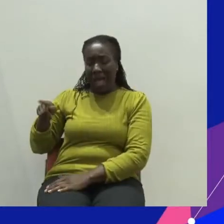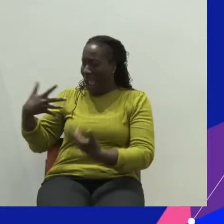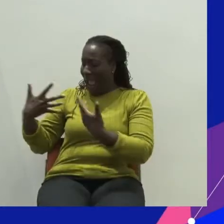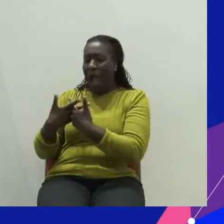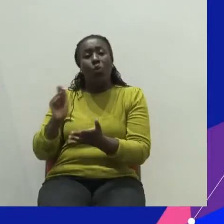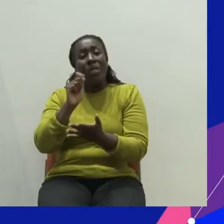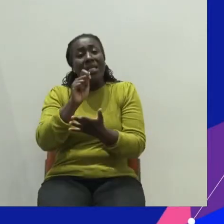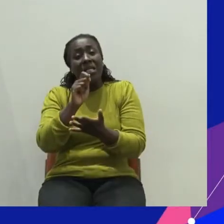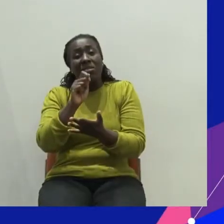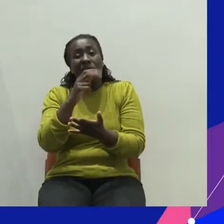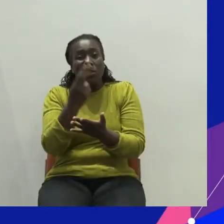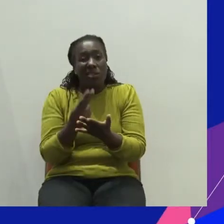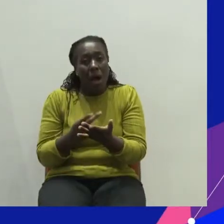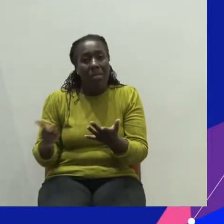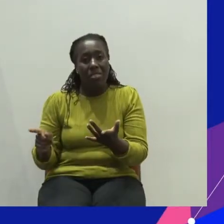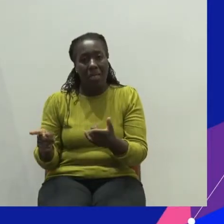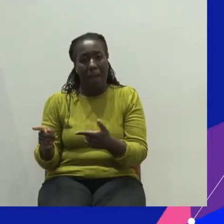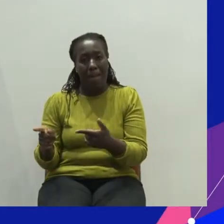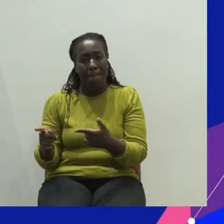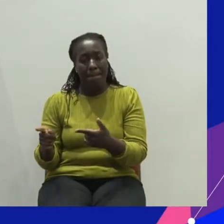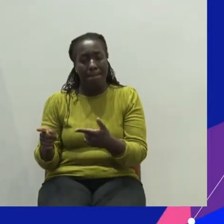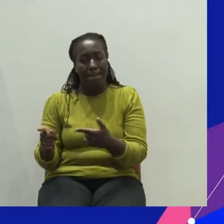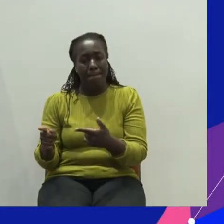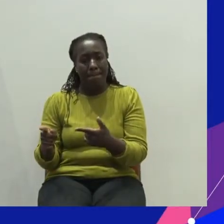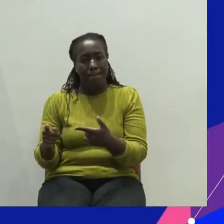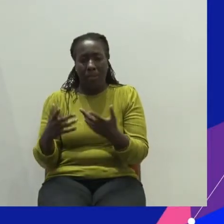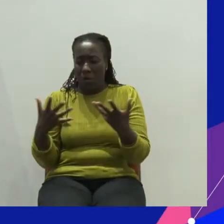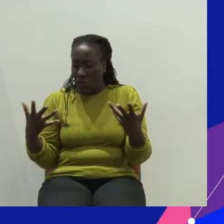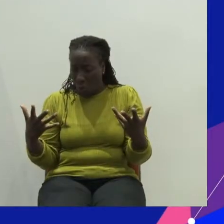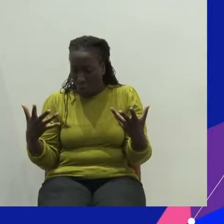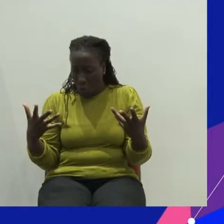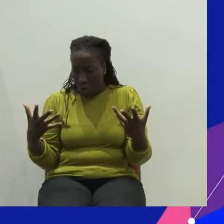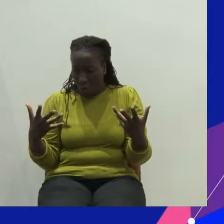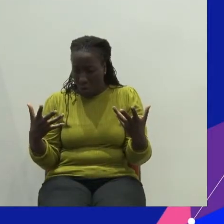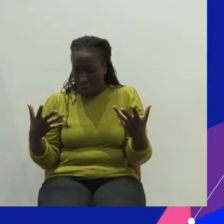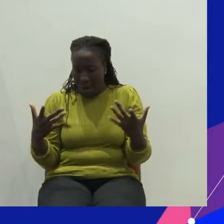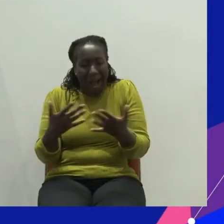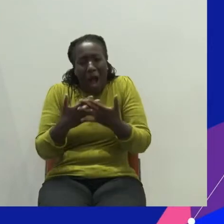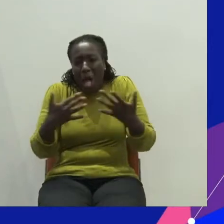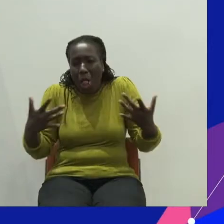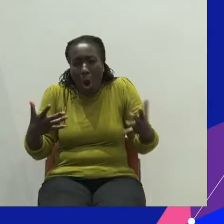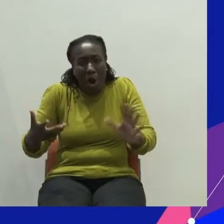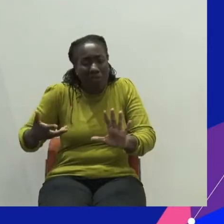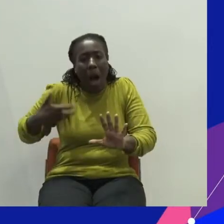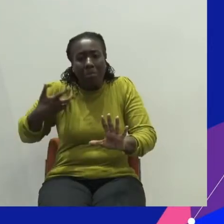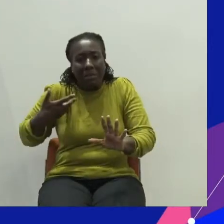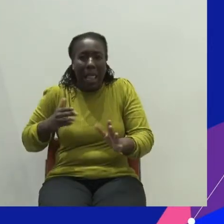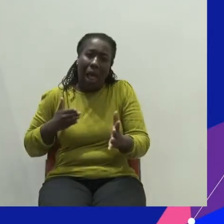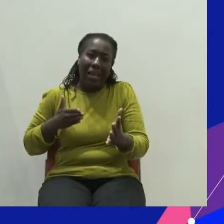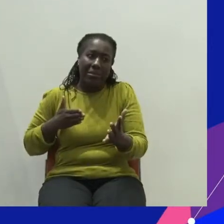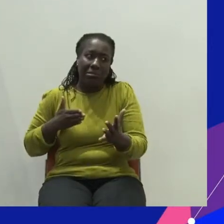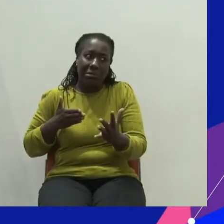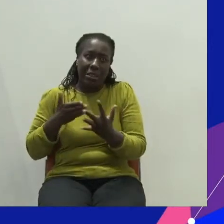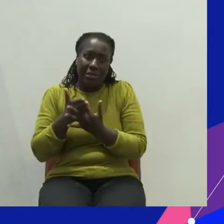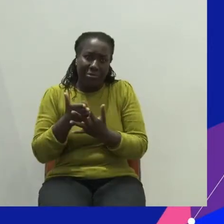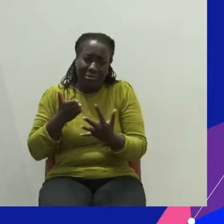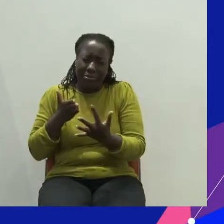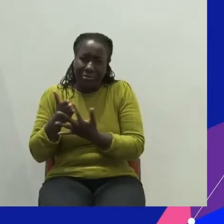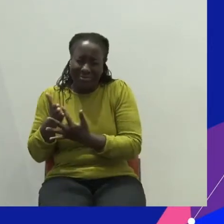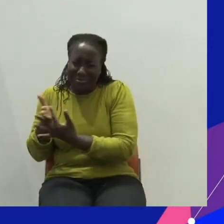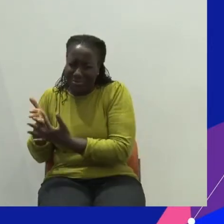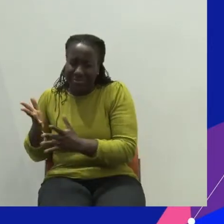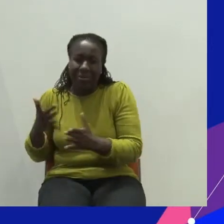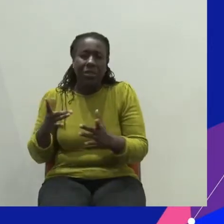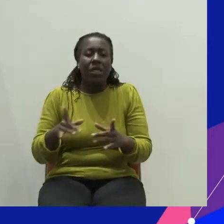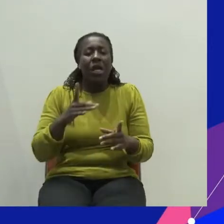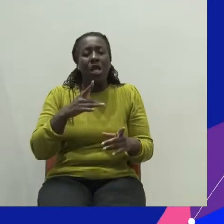design them for tolerable amounts of upset, right? Because the traditional way that you design a production facility is